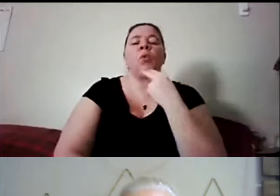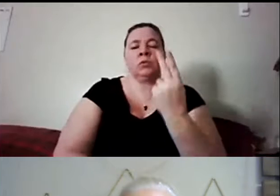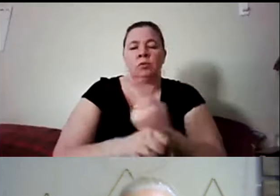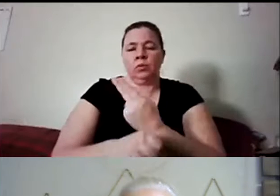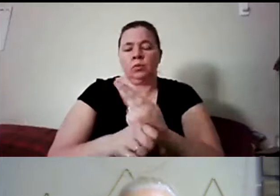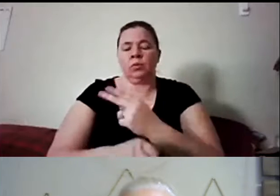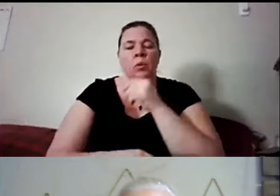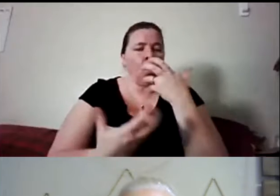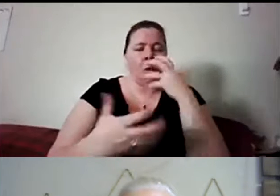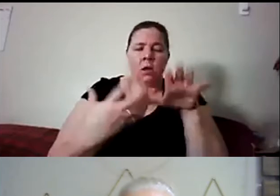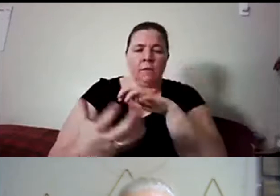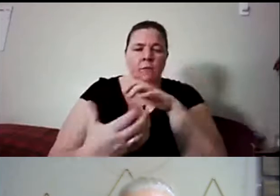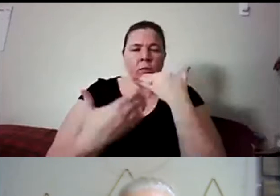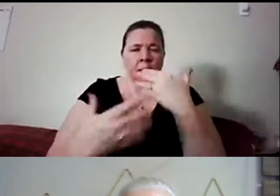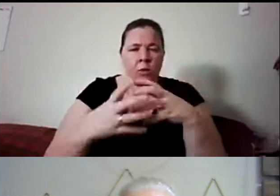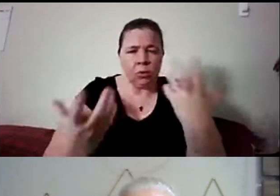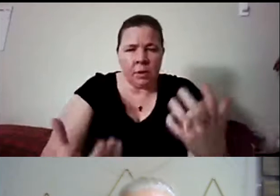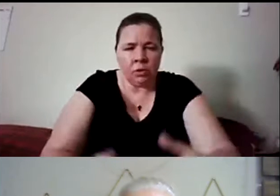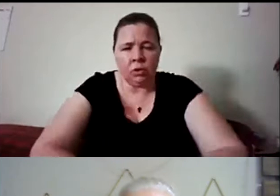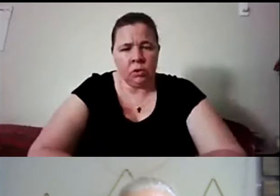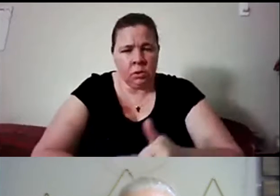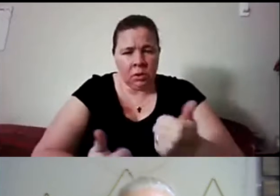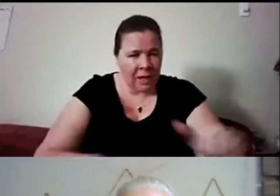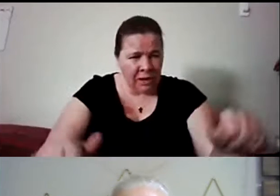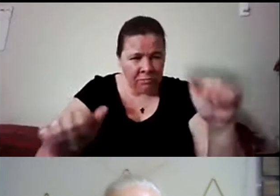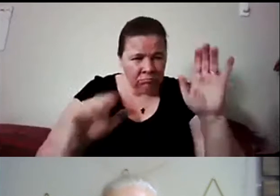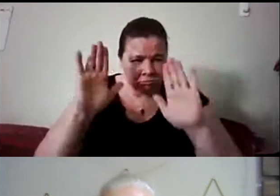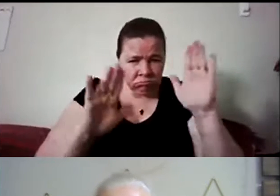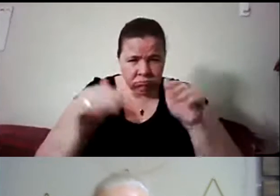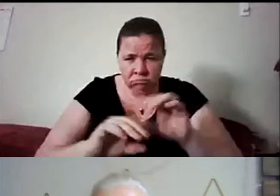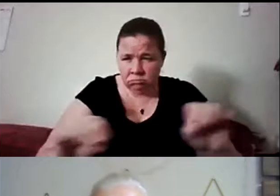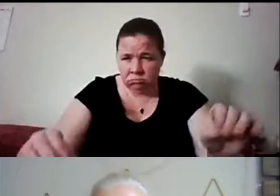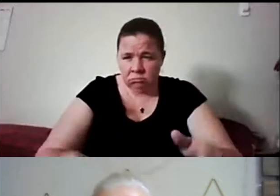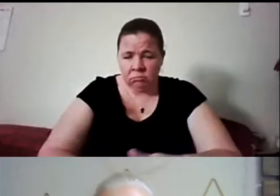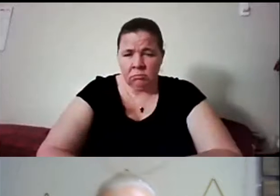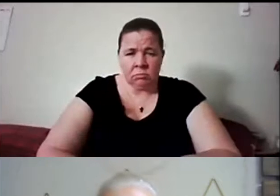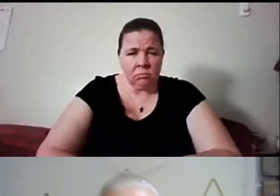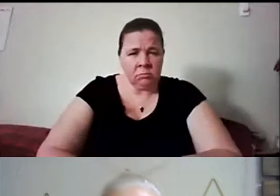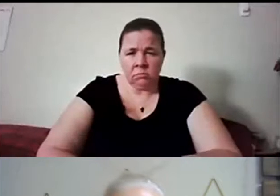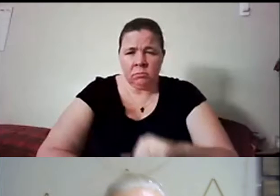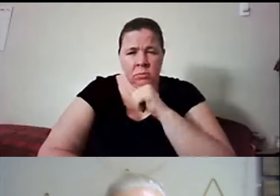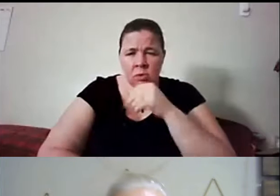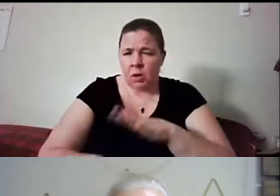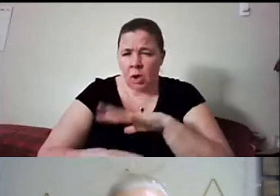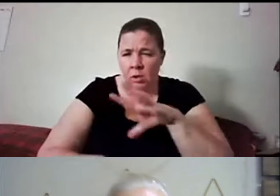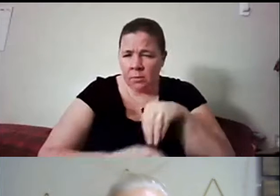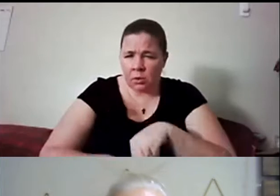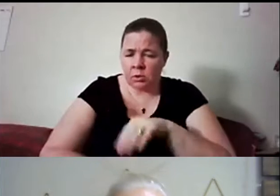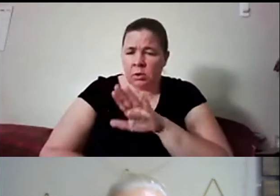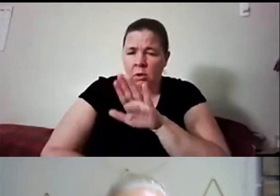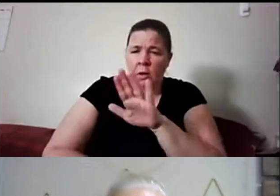you so much. I don't see any other hands raised. Not on the participant board,